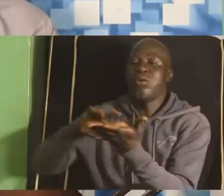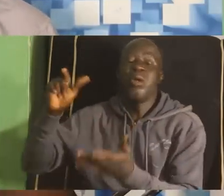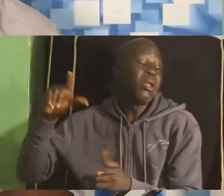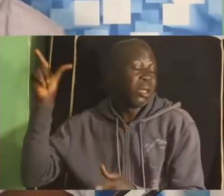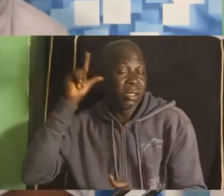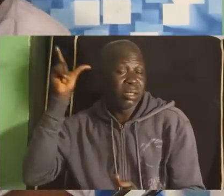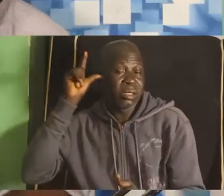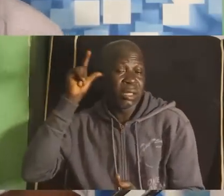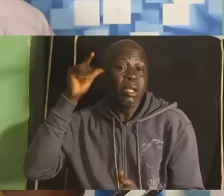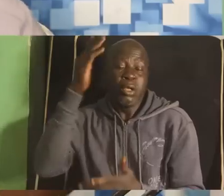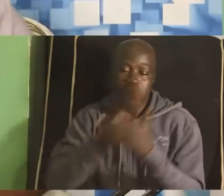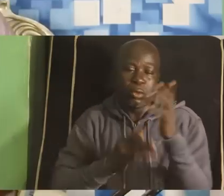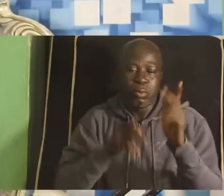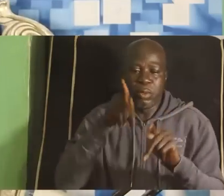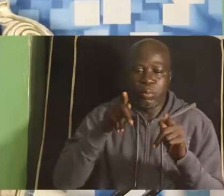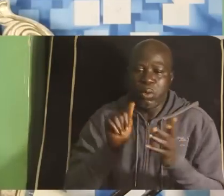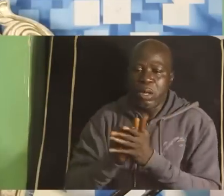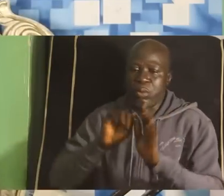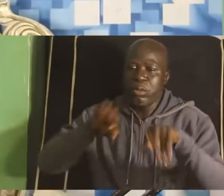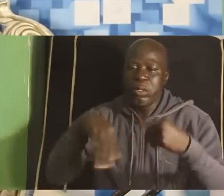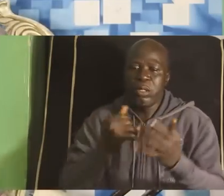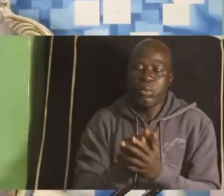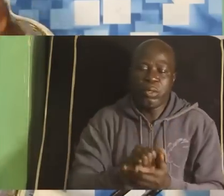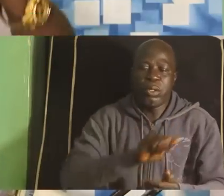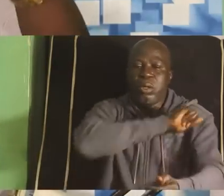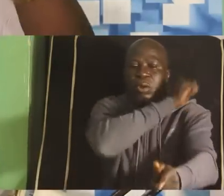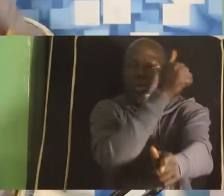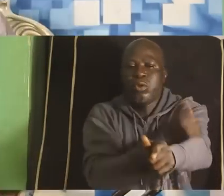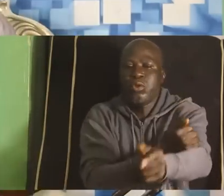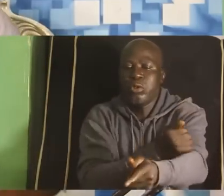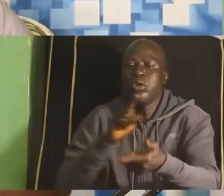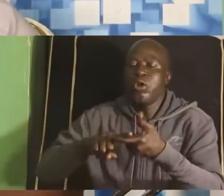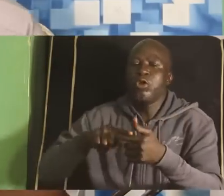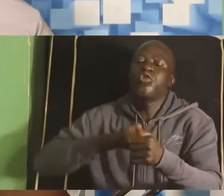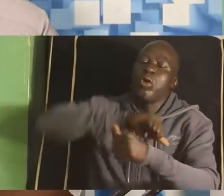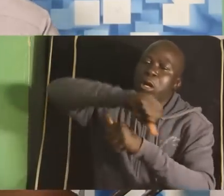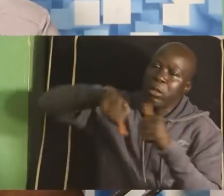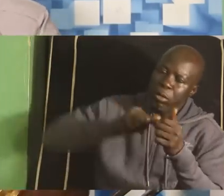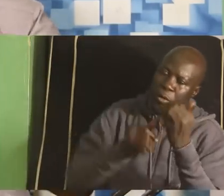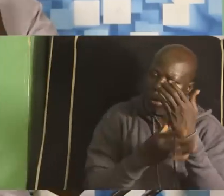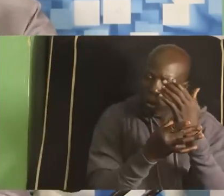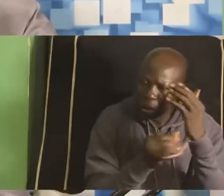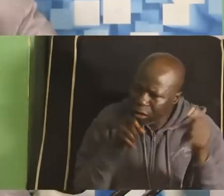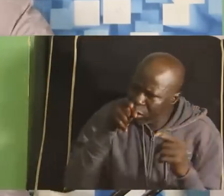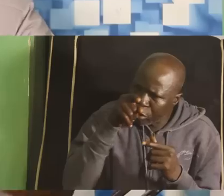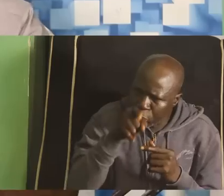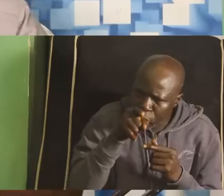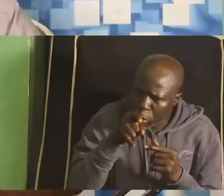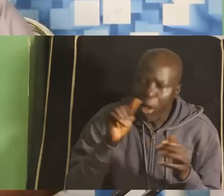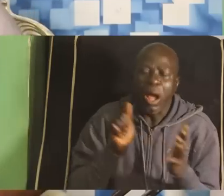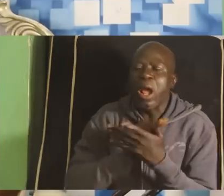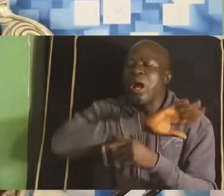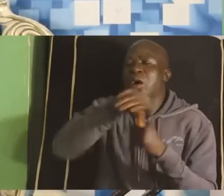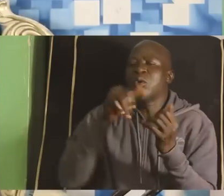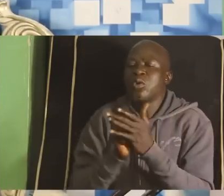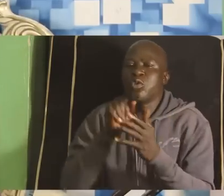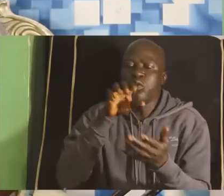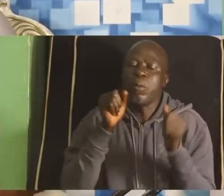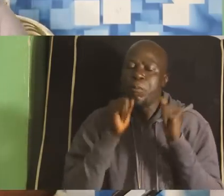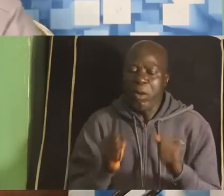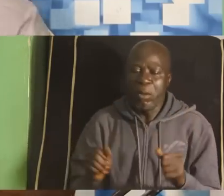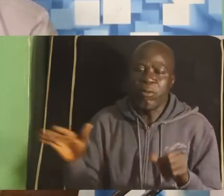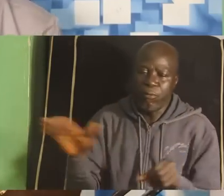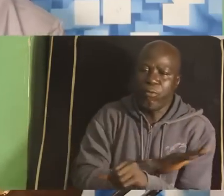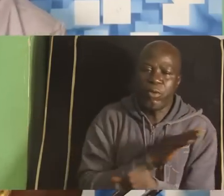come back up myself. Some people that we have given authority to feel to anoint you, and it was